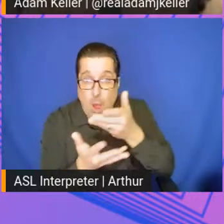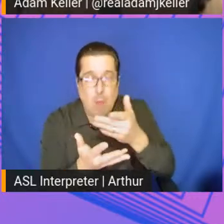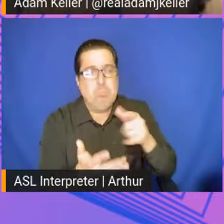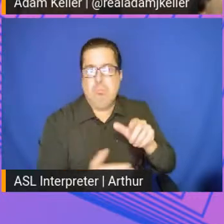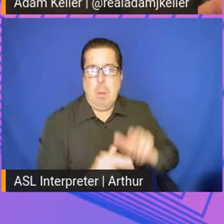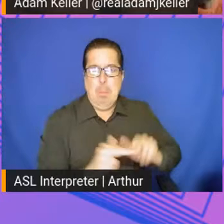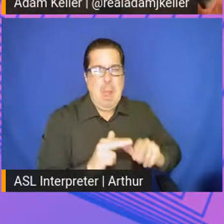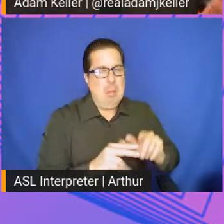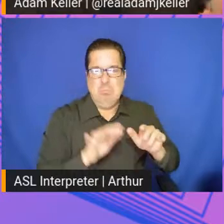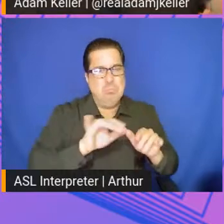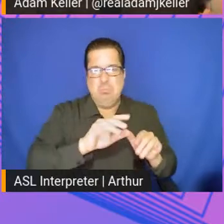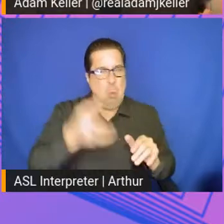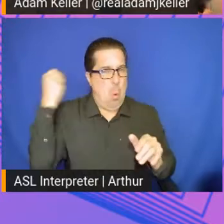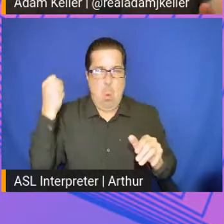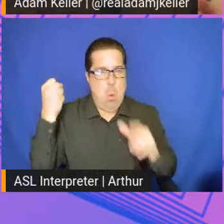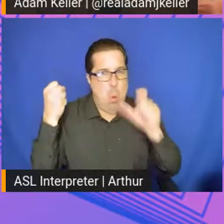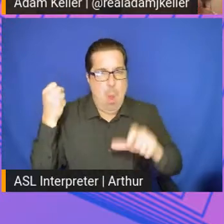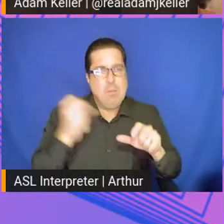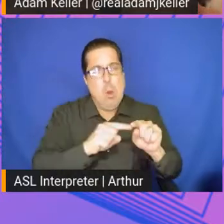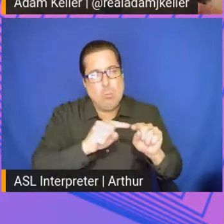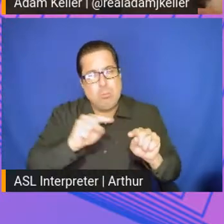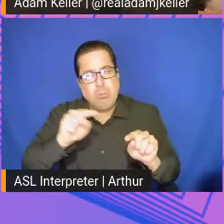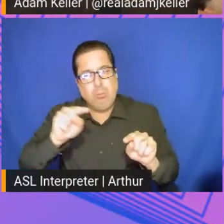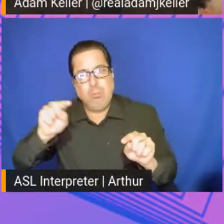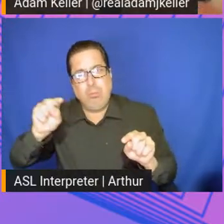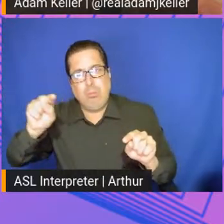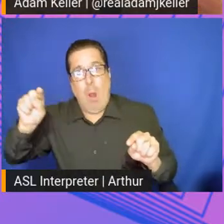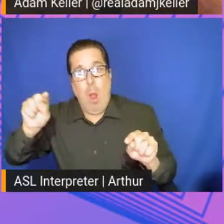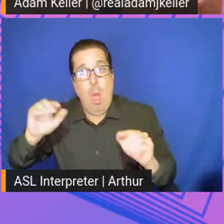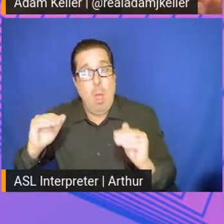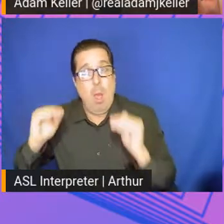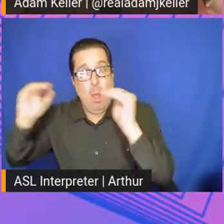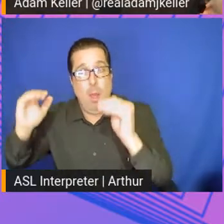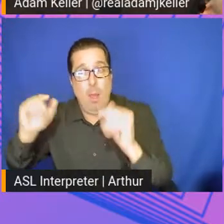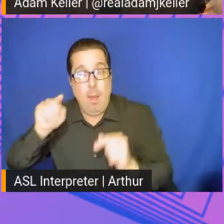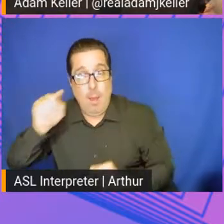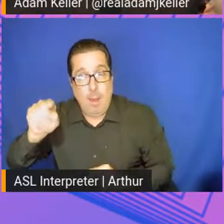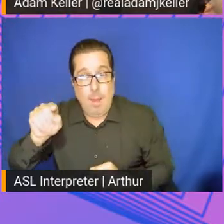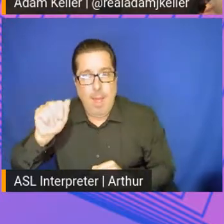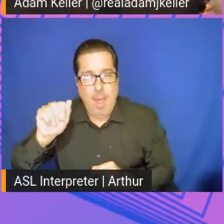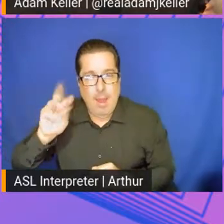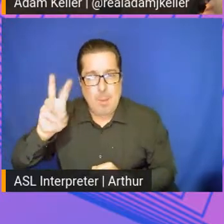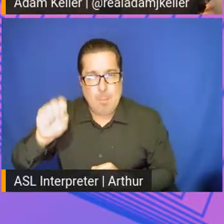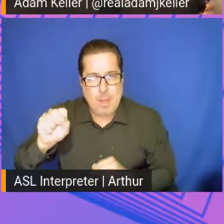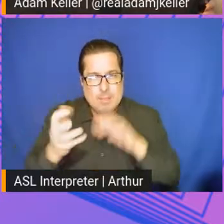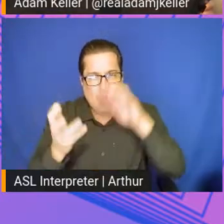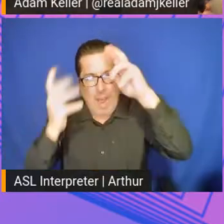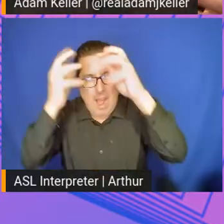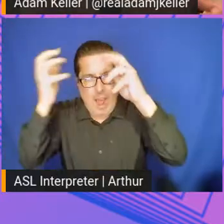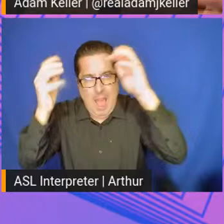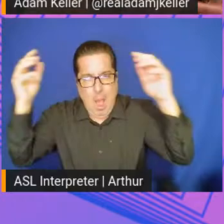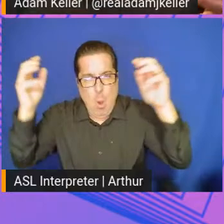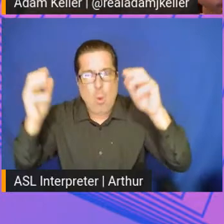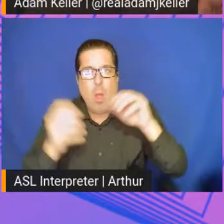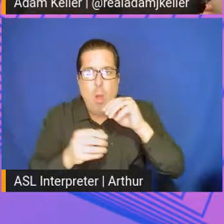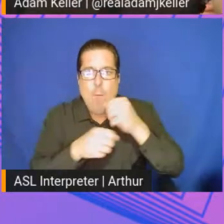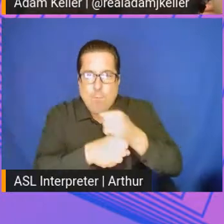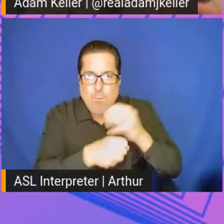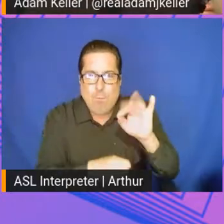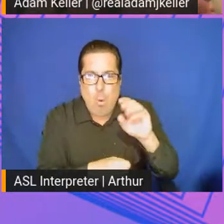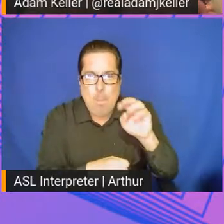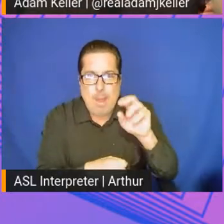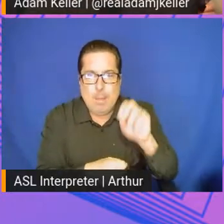term. And as we move up, this is where we have AWS CloudFormation, which is AWS's